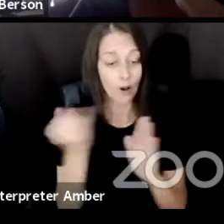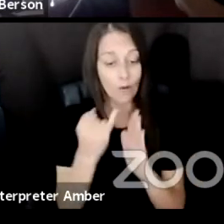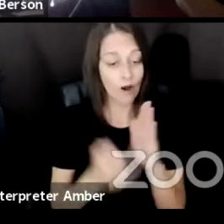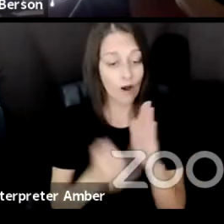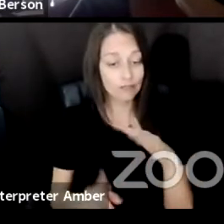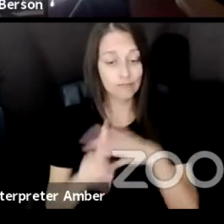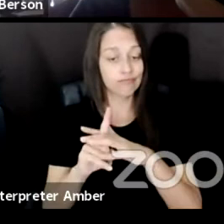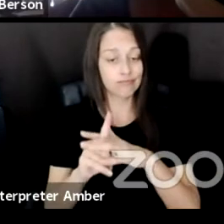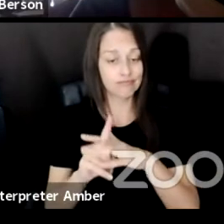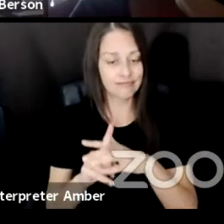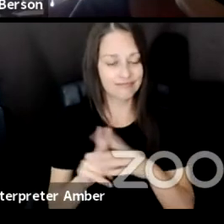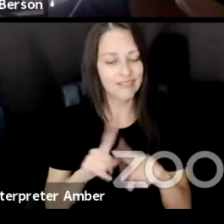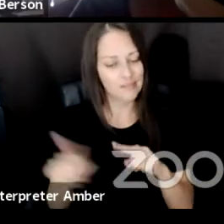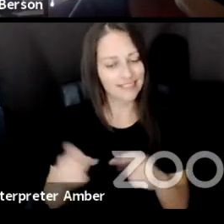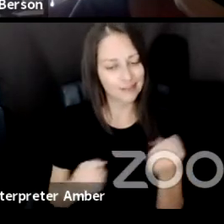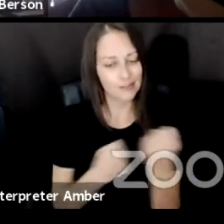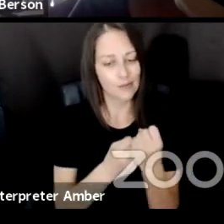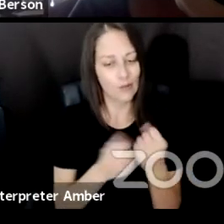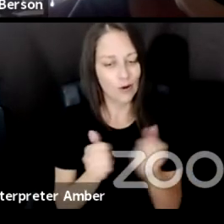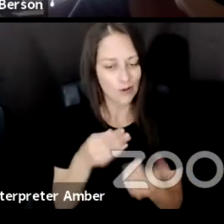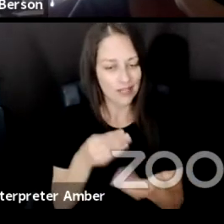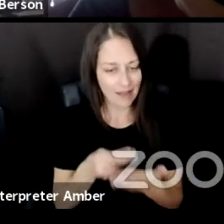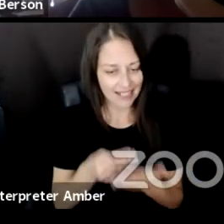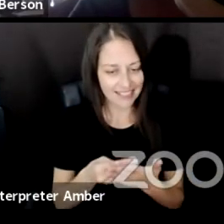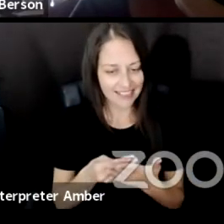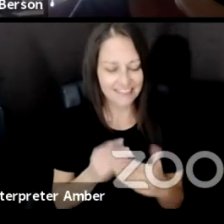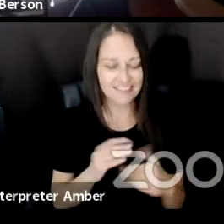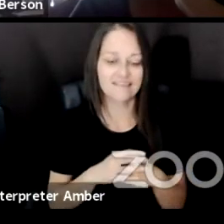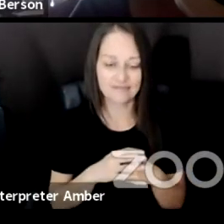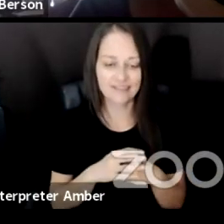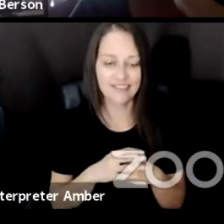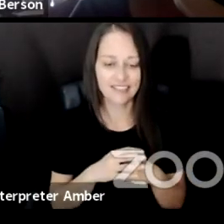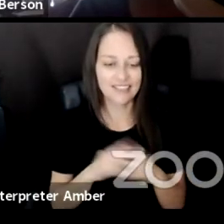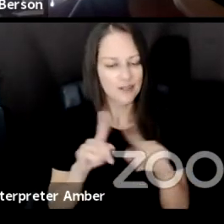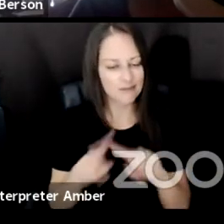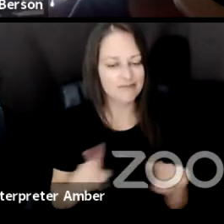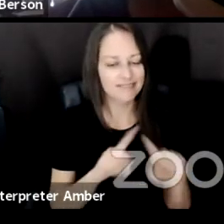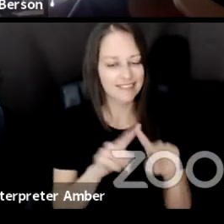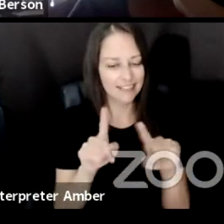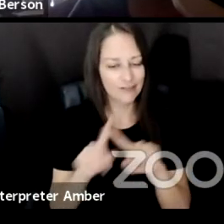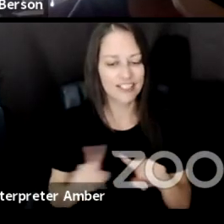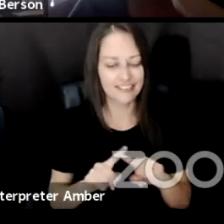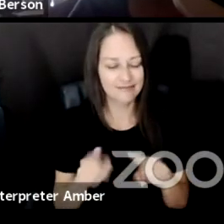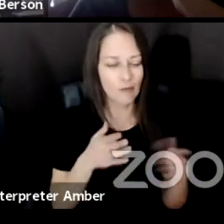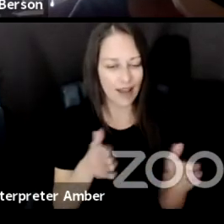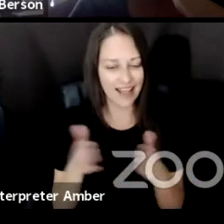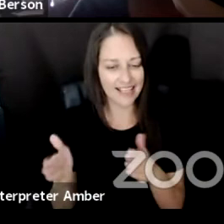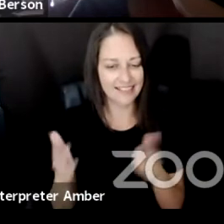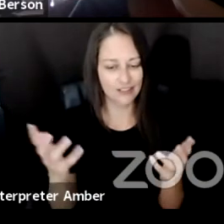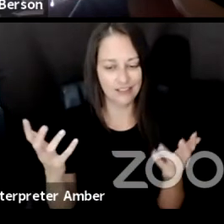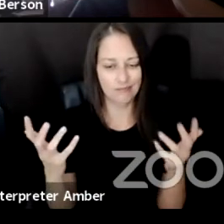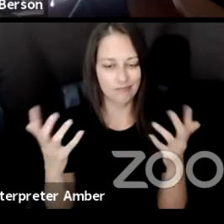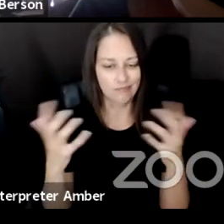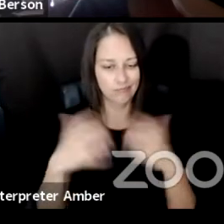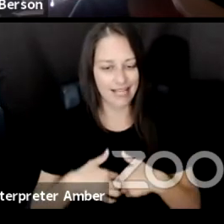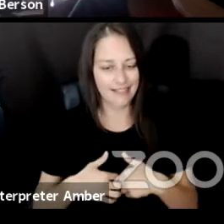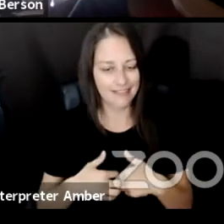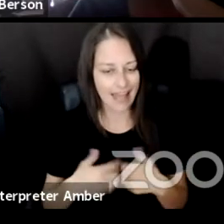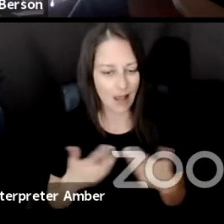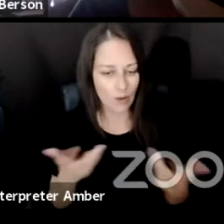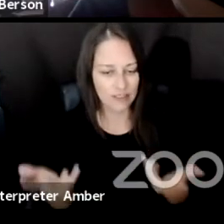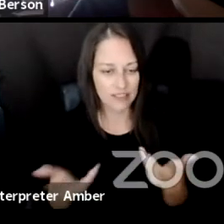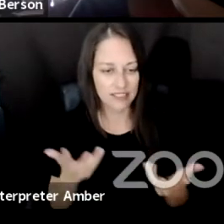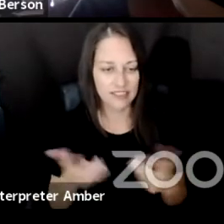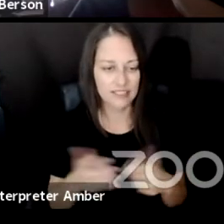these different things, there are different chasms where it sort of breaks down. And so you have to build the bridge from the thing exists to the thing is covered